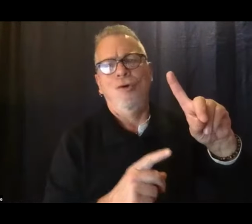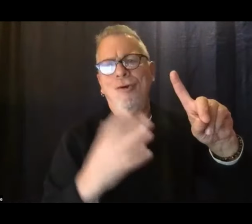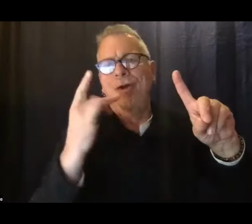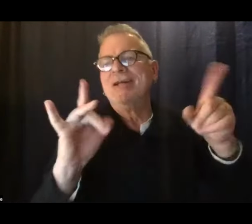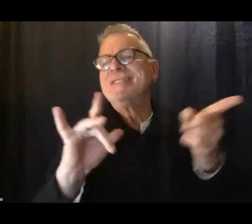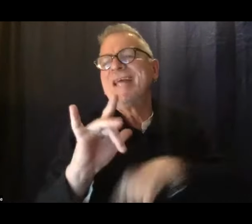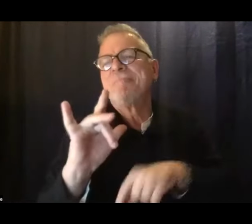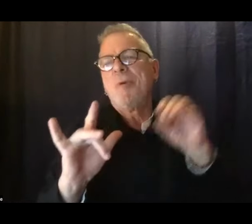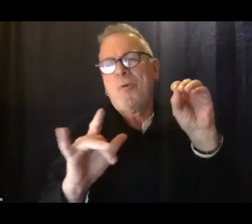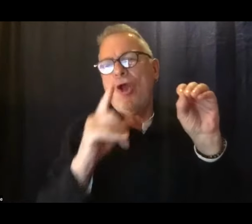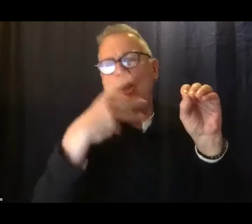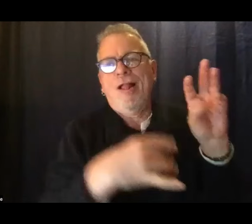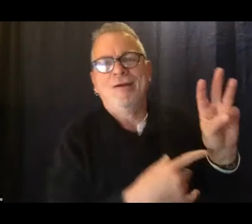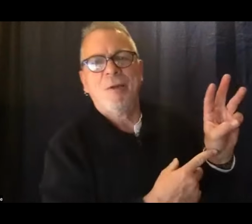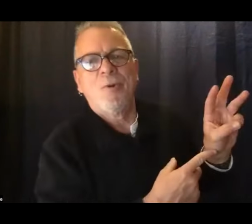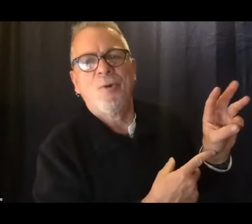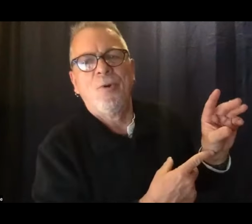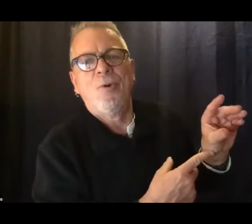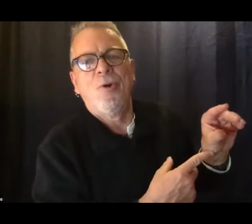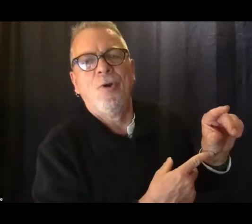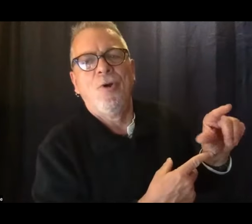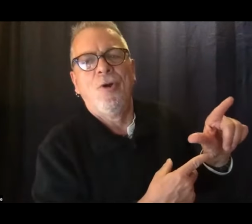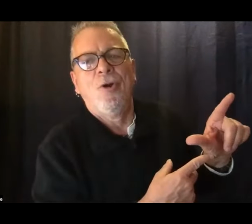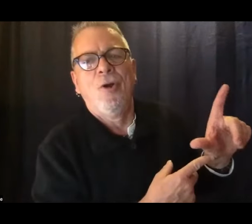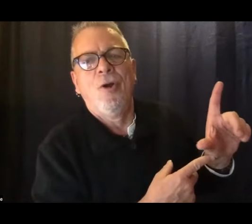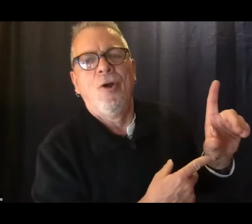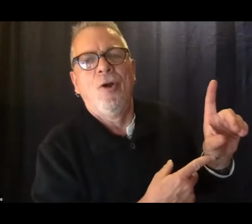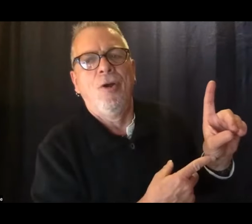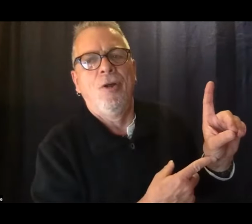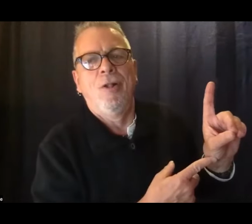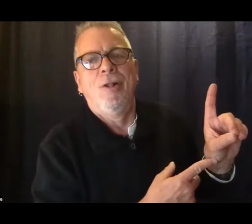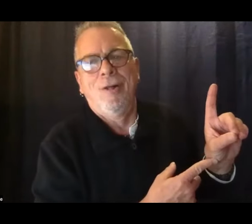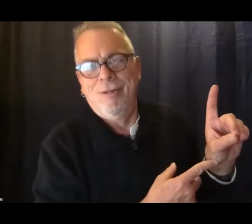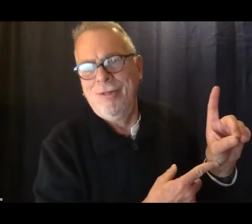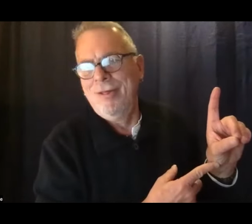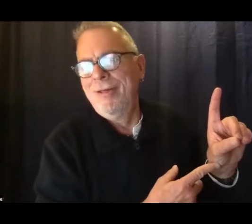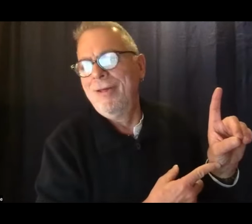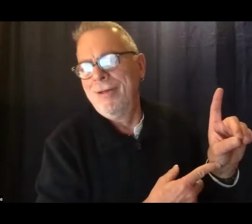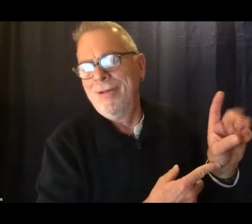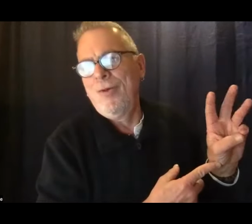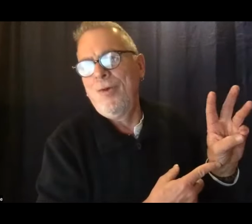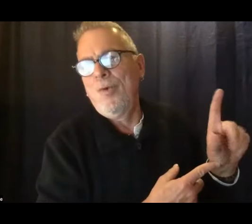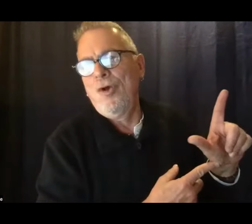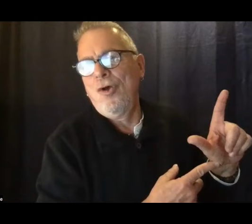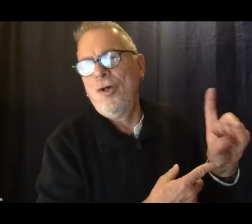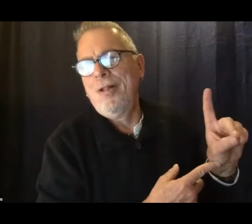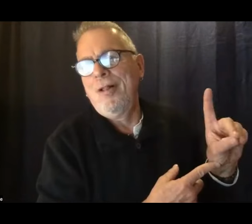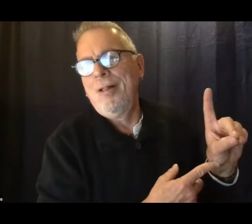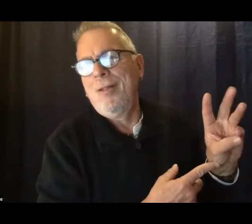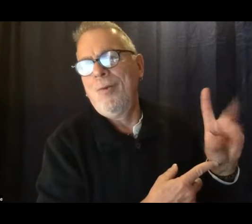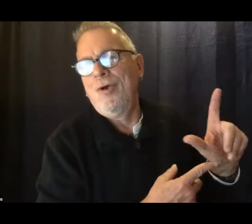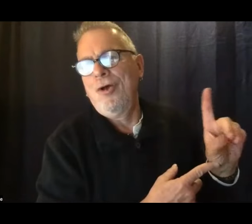would. WLD. So I'm skipping that O and the U. Almost. If you slow it down, they're kind of there.